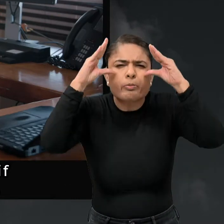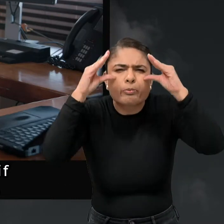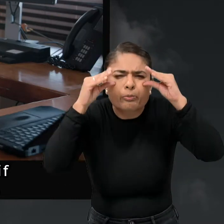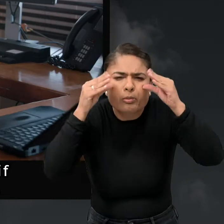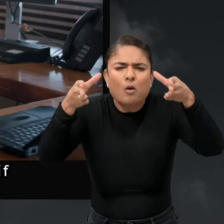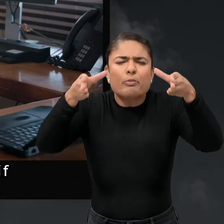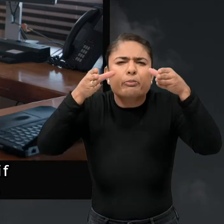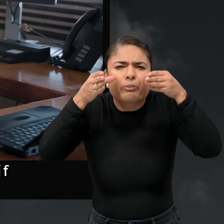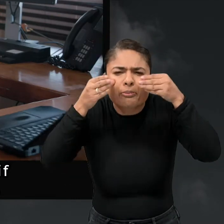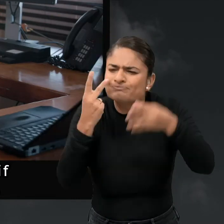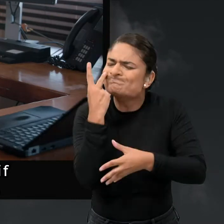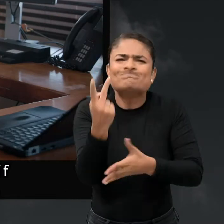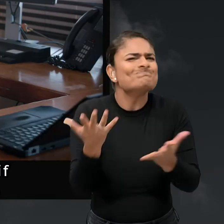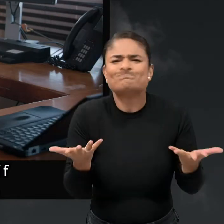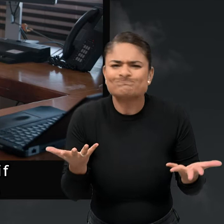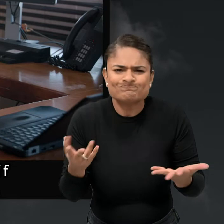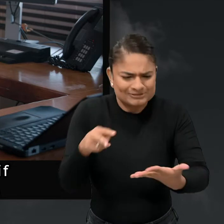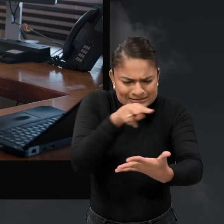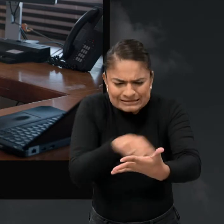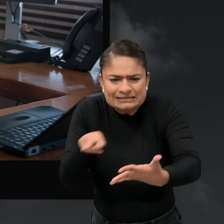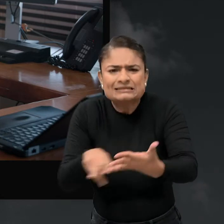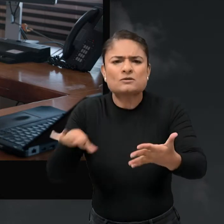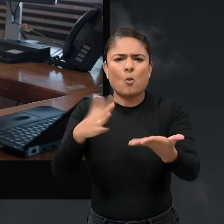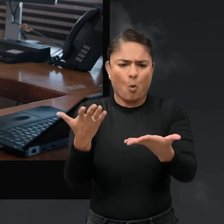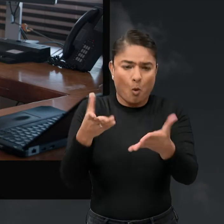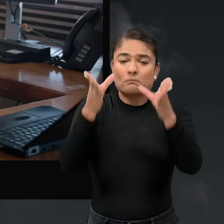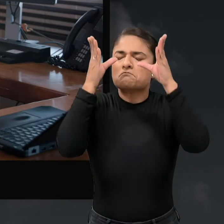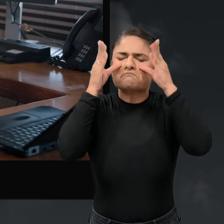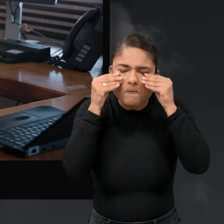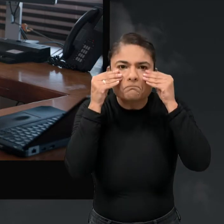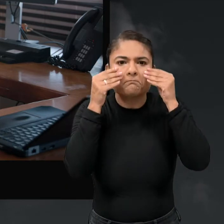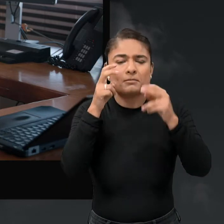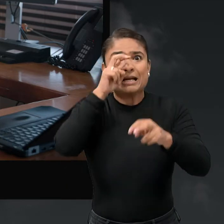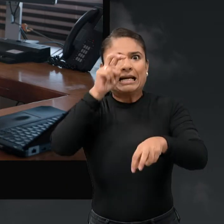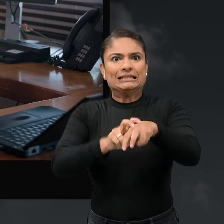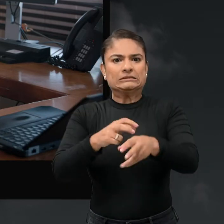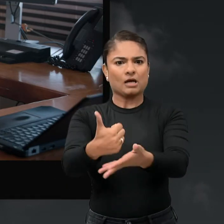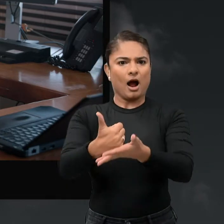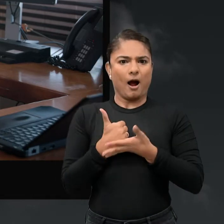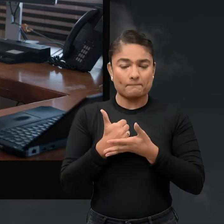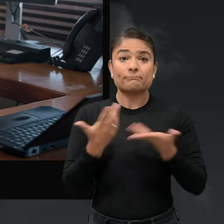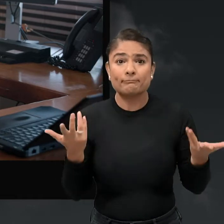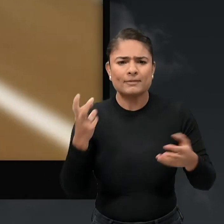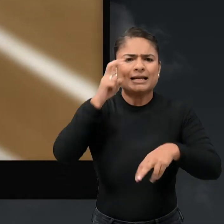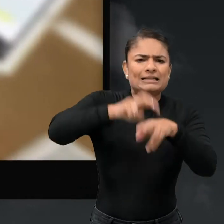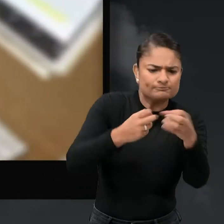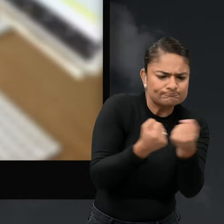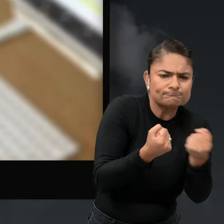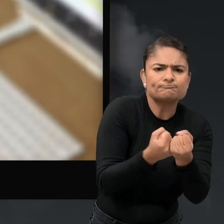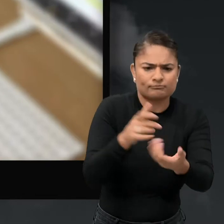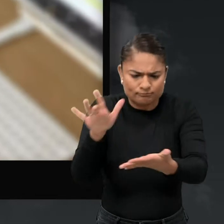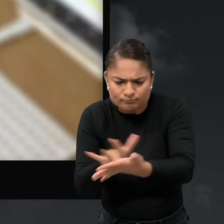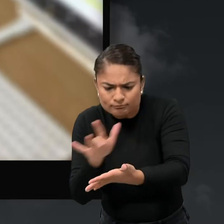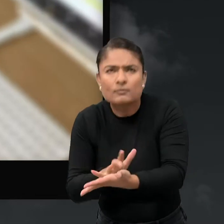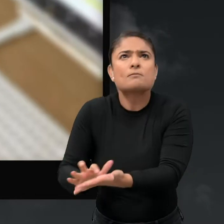got a visual impairment, be it partially blind, blind completely, they might